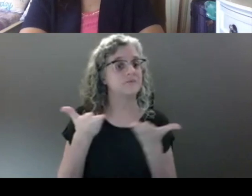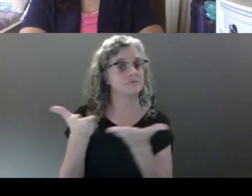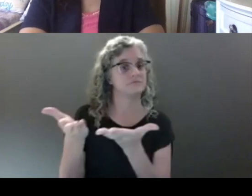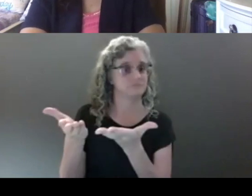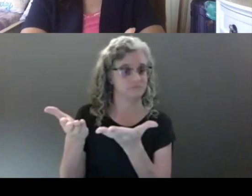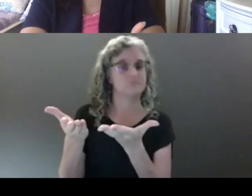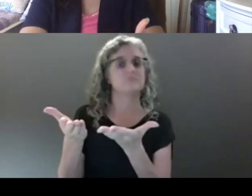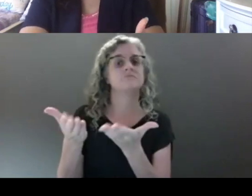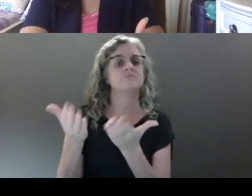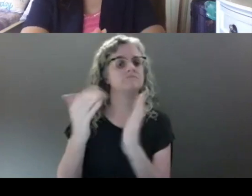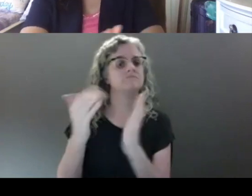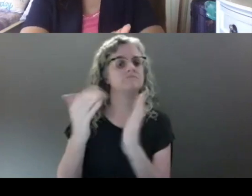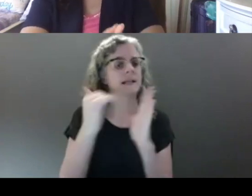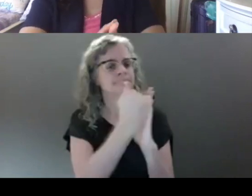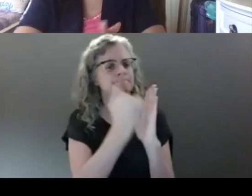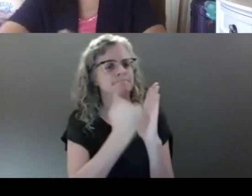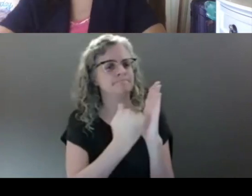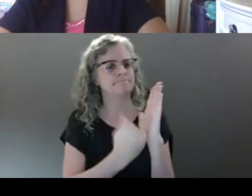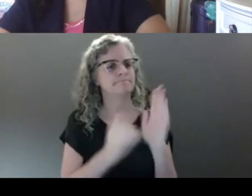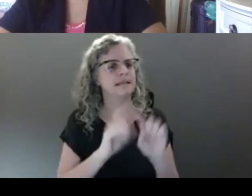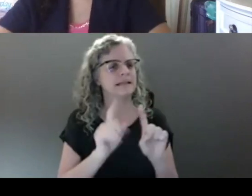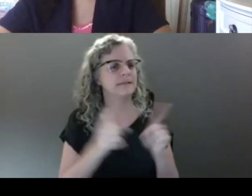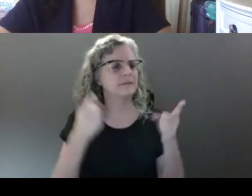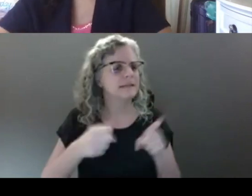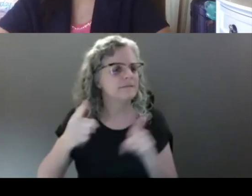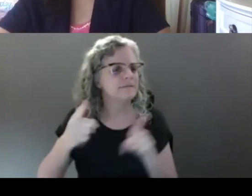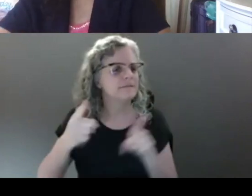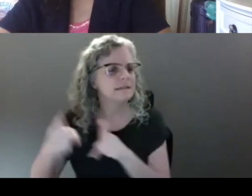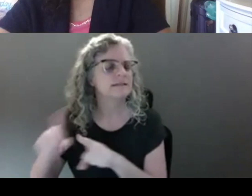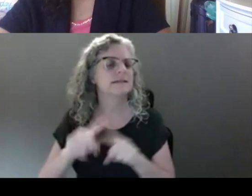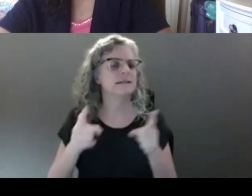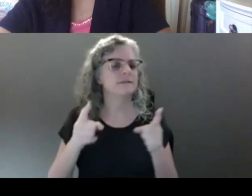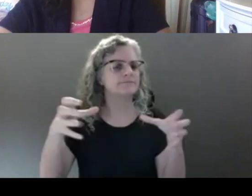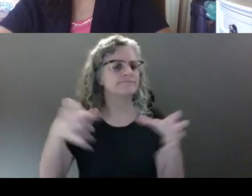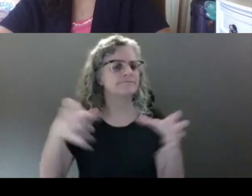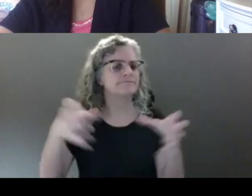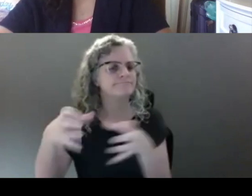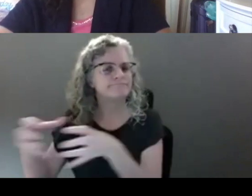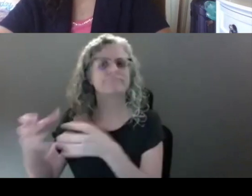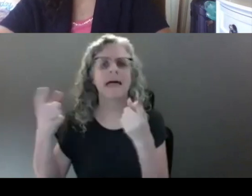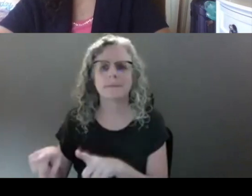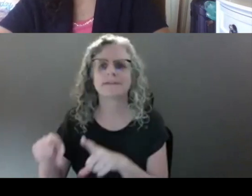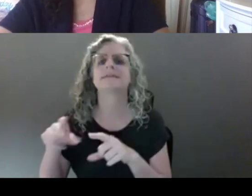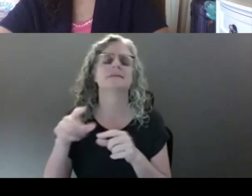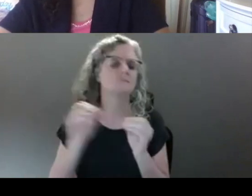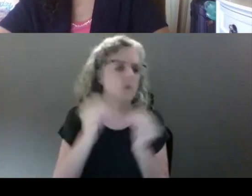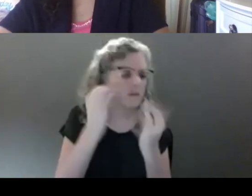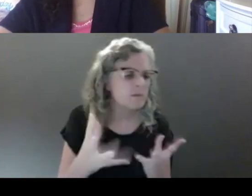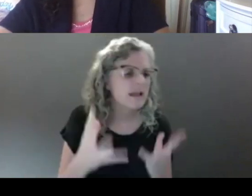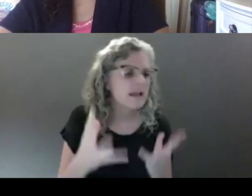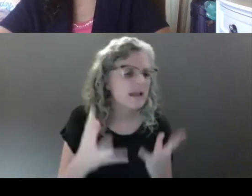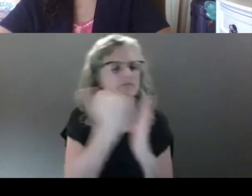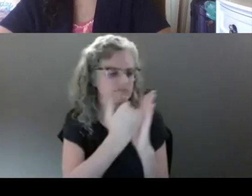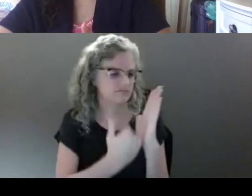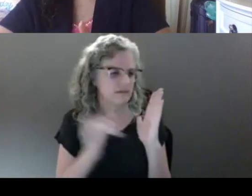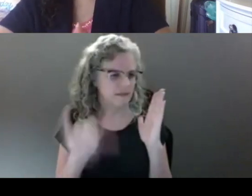other events and resources so that you can continue to learn more. And first, there's